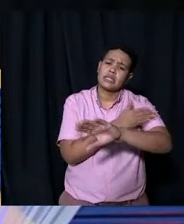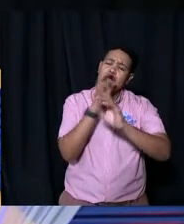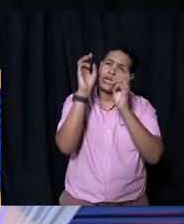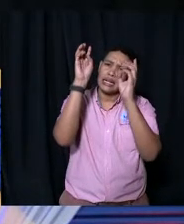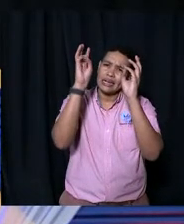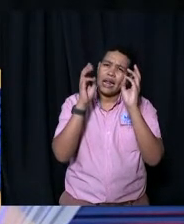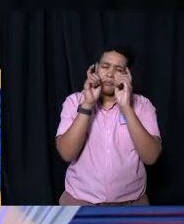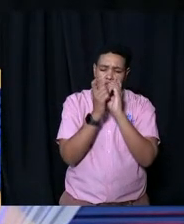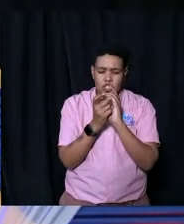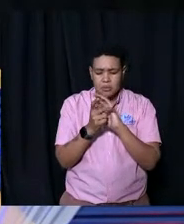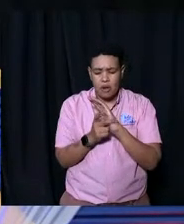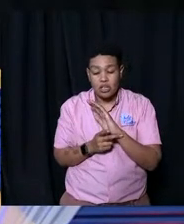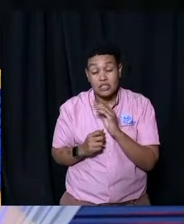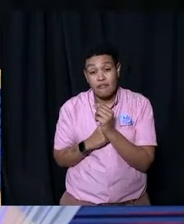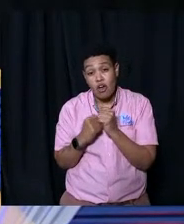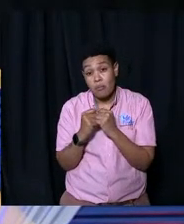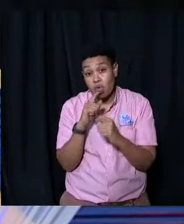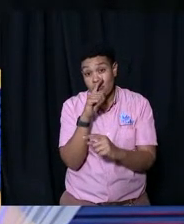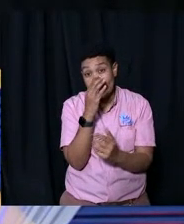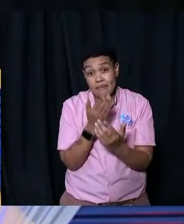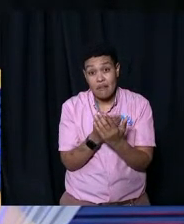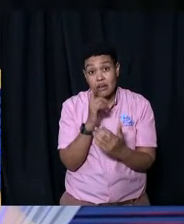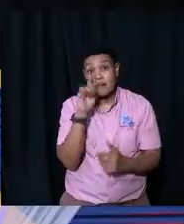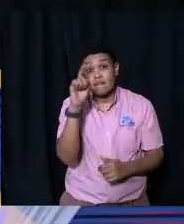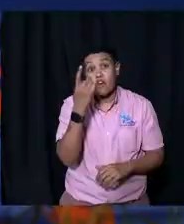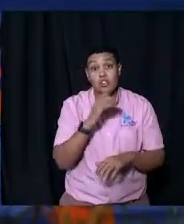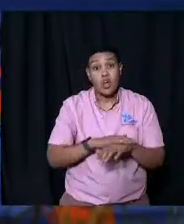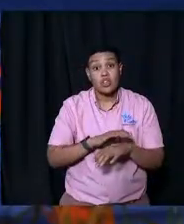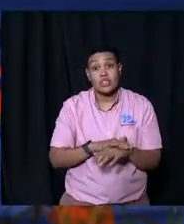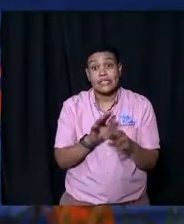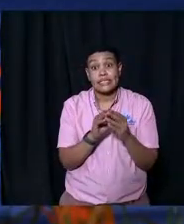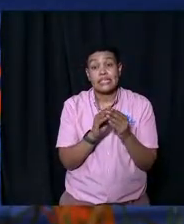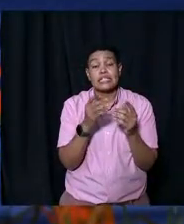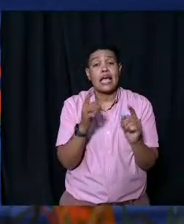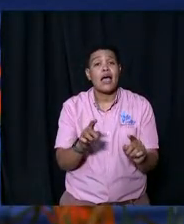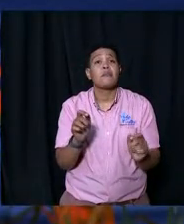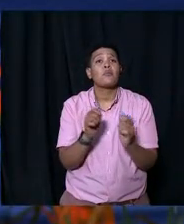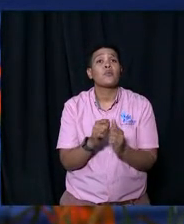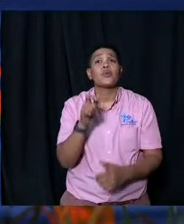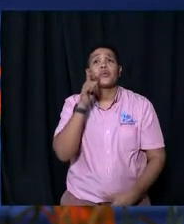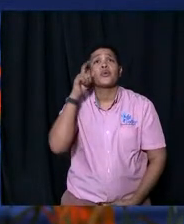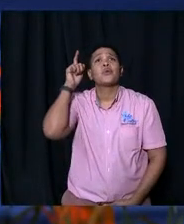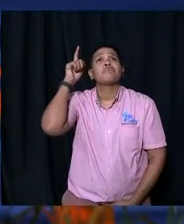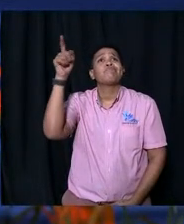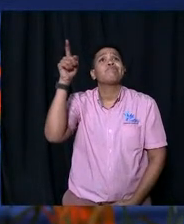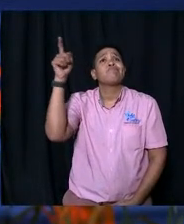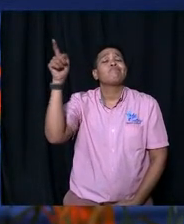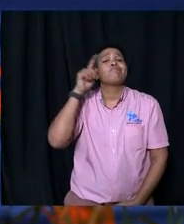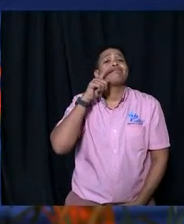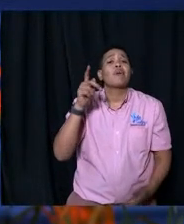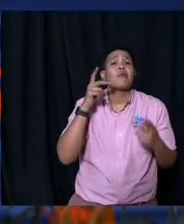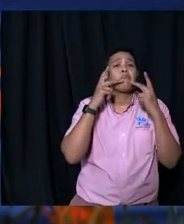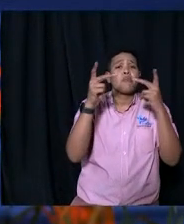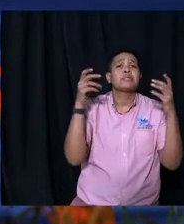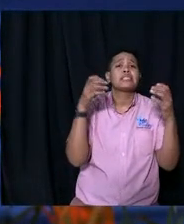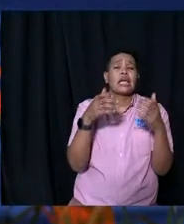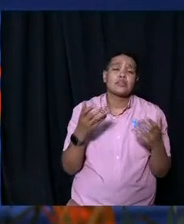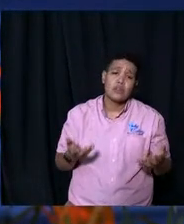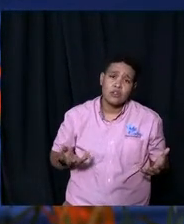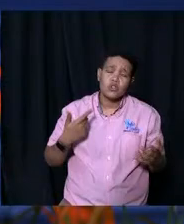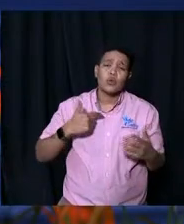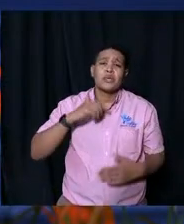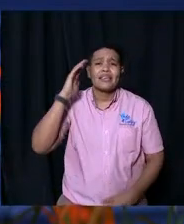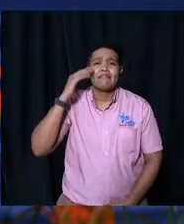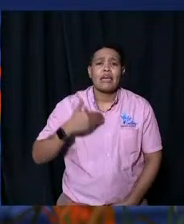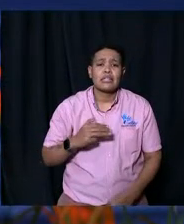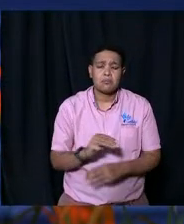policy framework. In fact, the very first consultation session was with the public sector. And so we